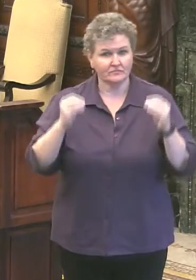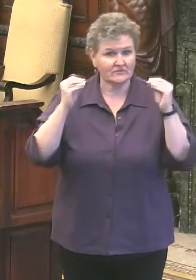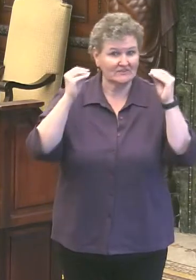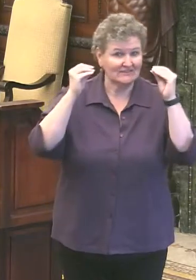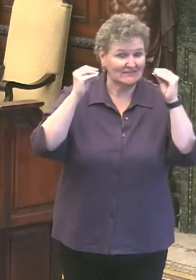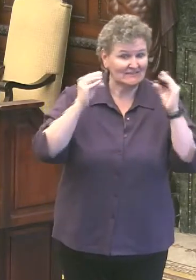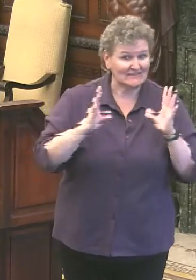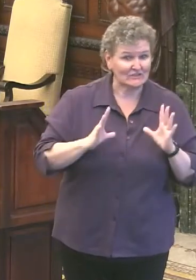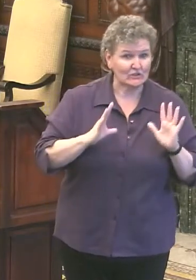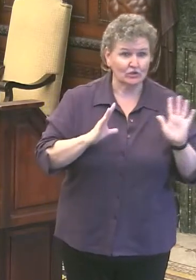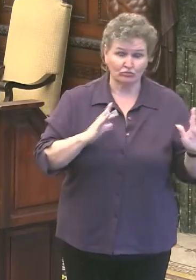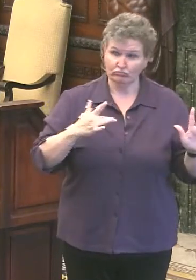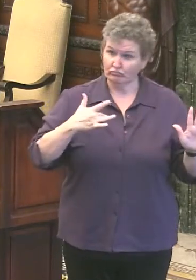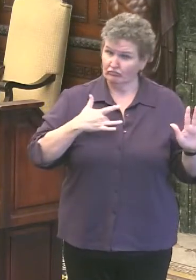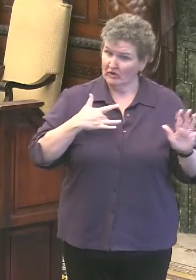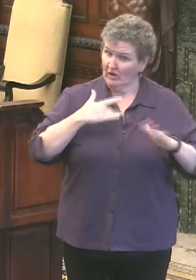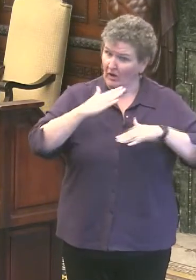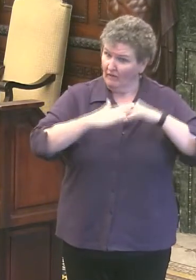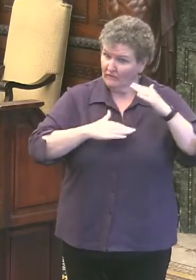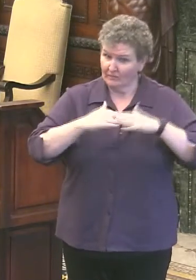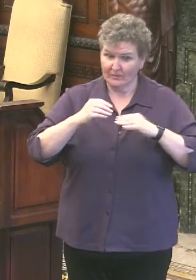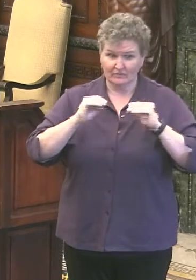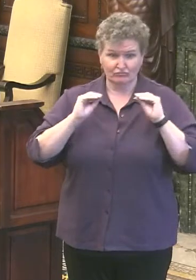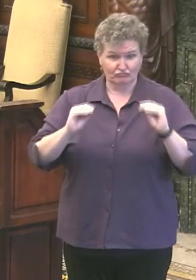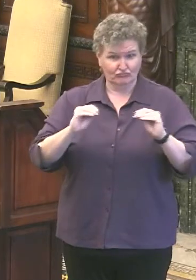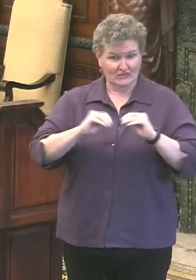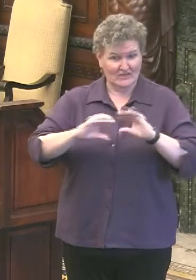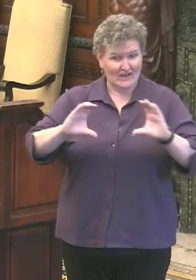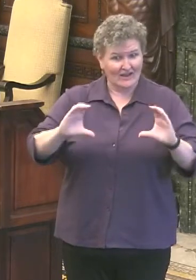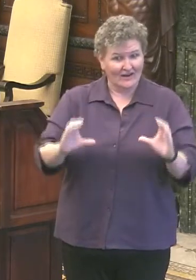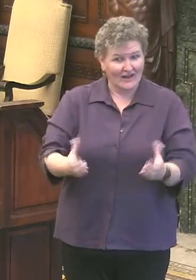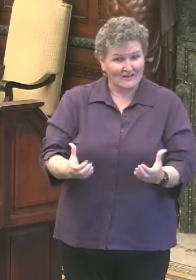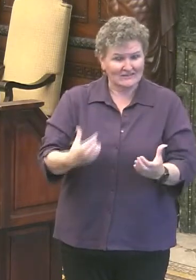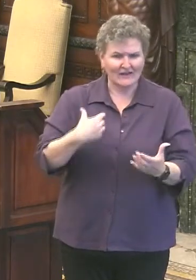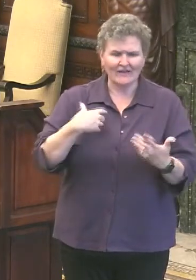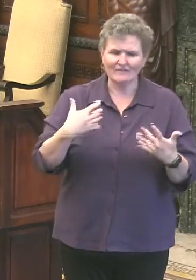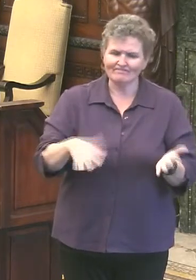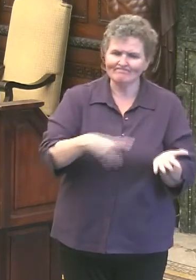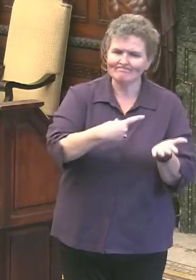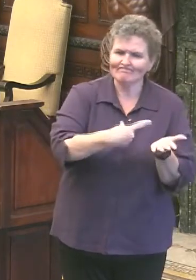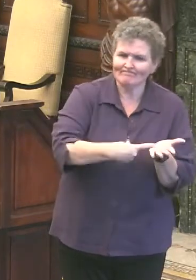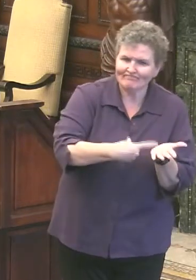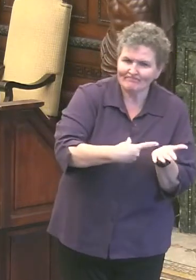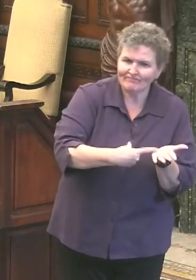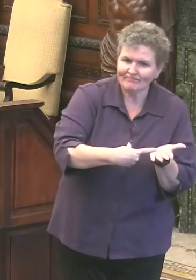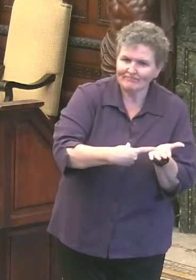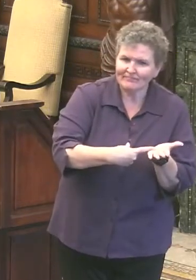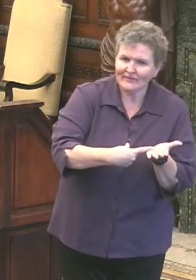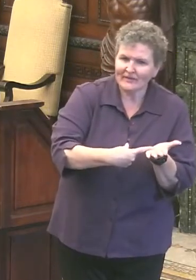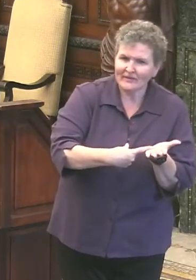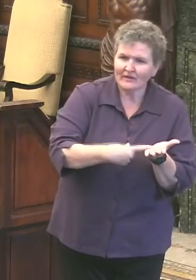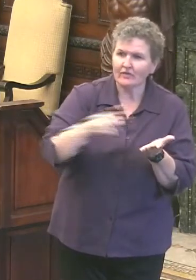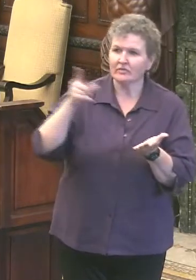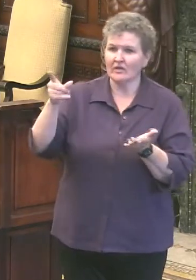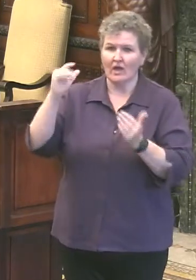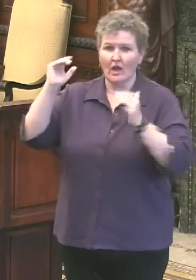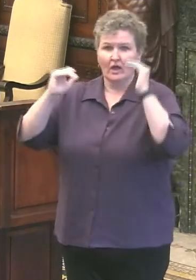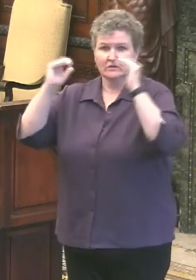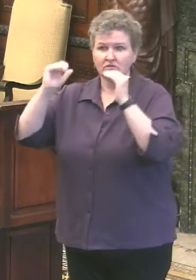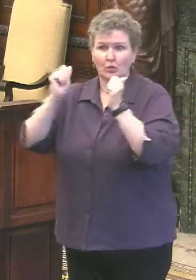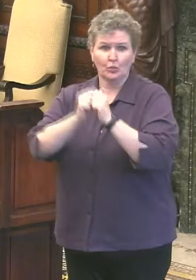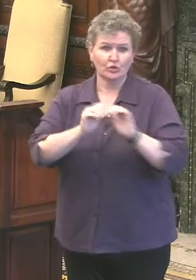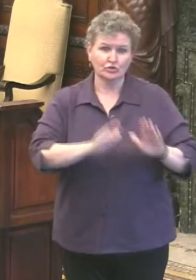level in returning to class? We talked a little bit about adults versus